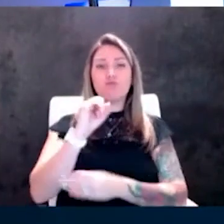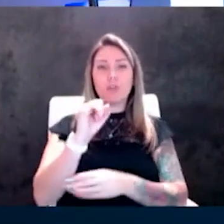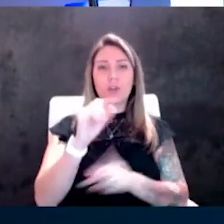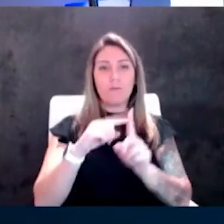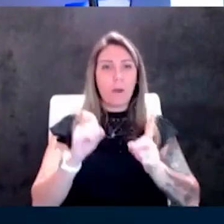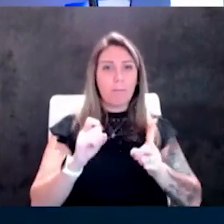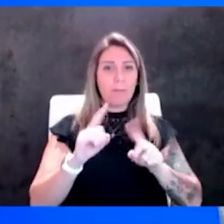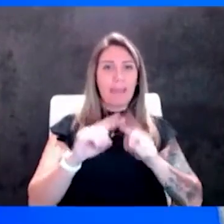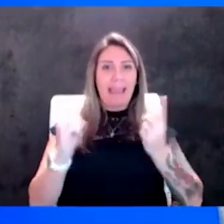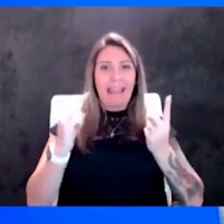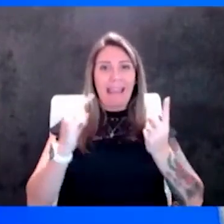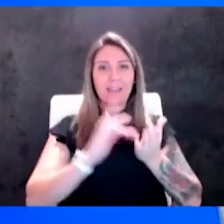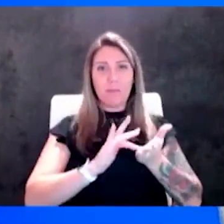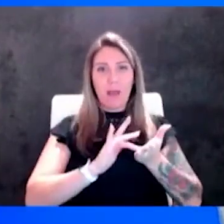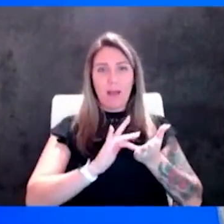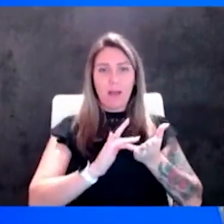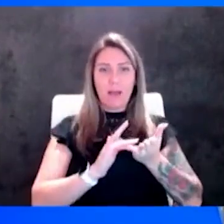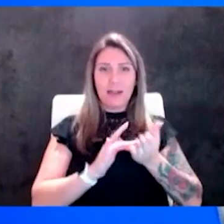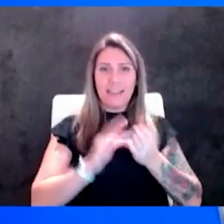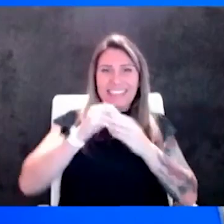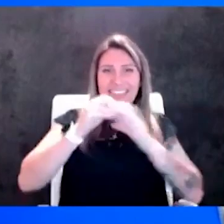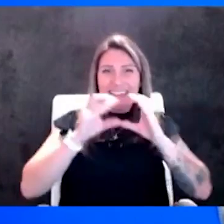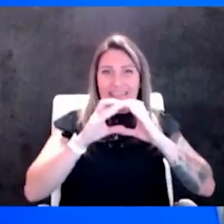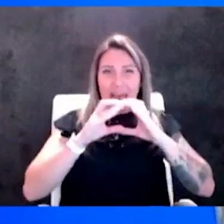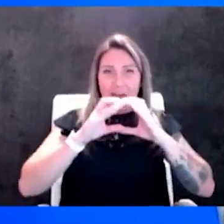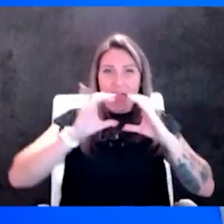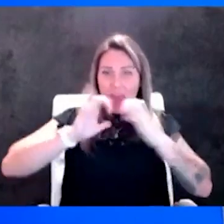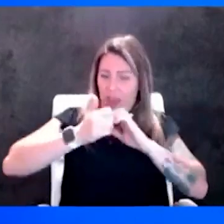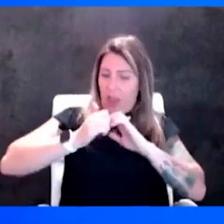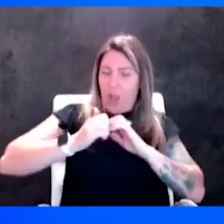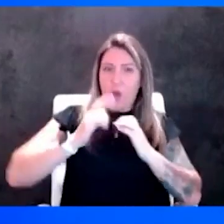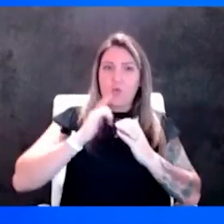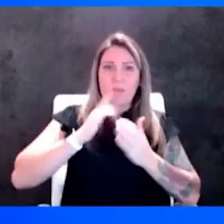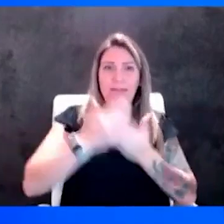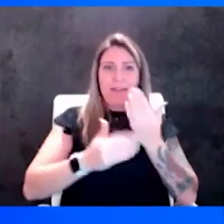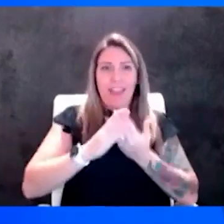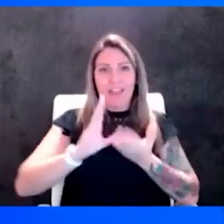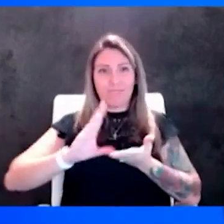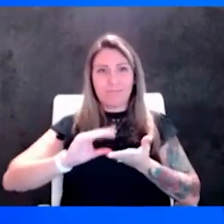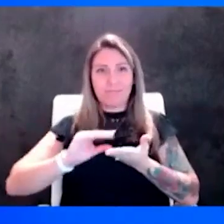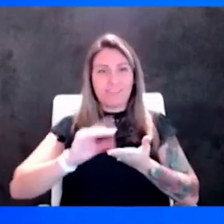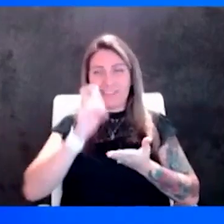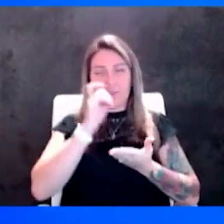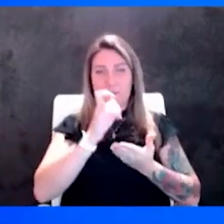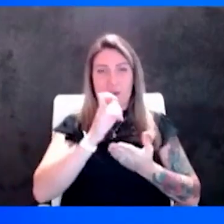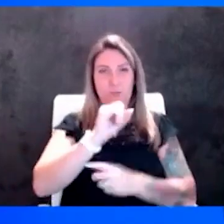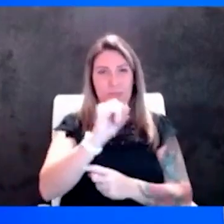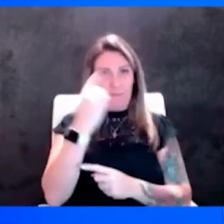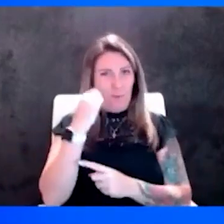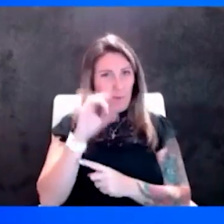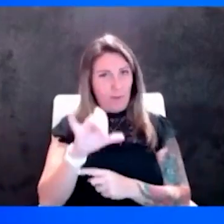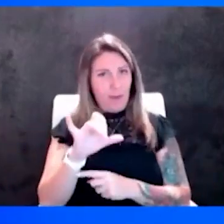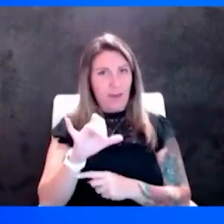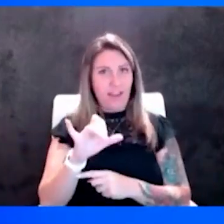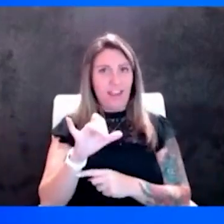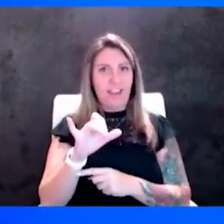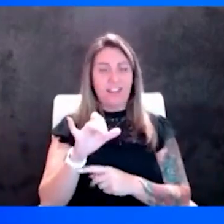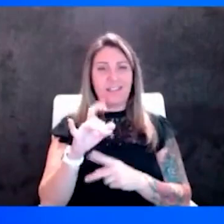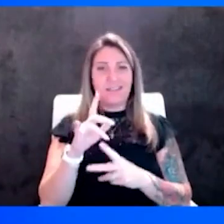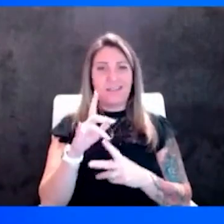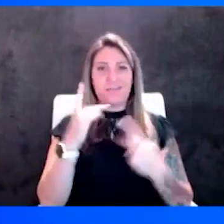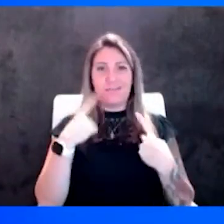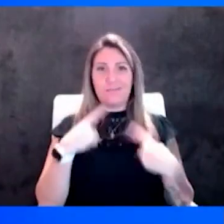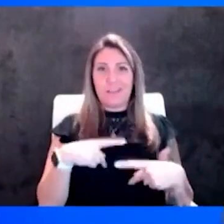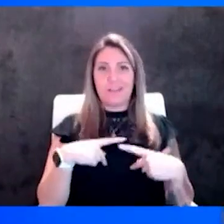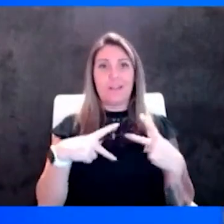within the cell. The way that these hand sanitizers work, you're not going to get resistance to that. It's physically killing the bacteria